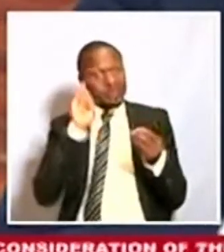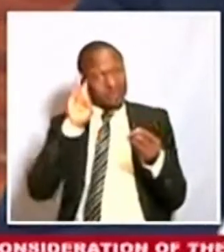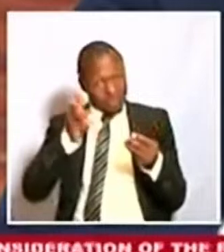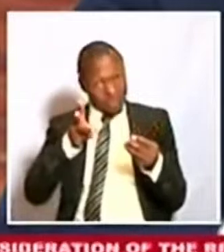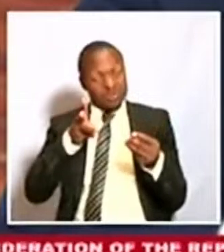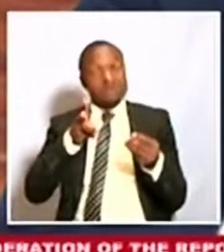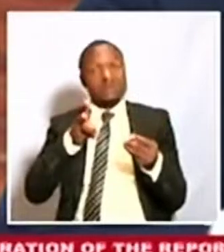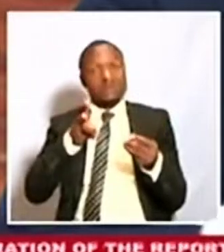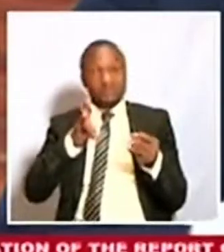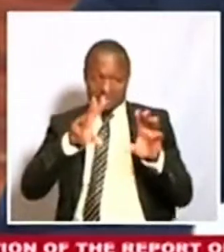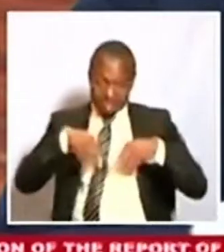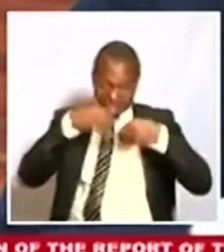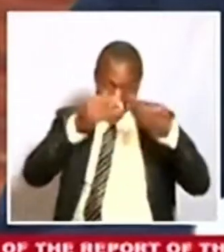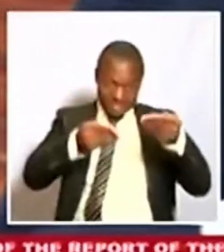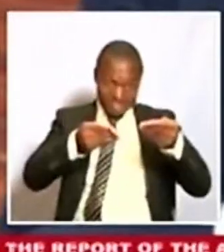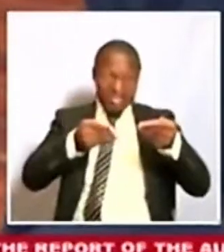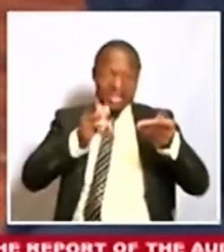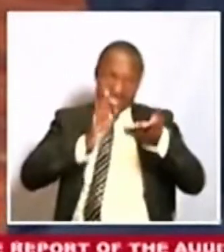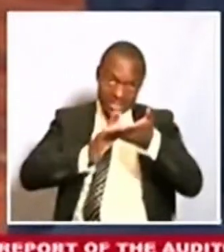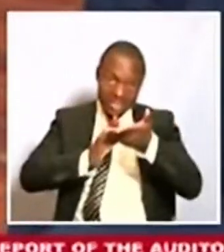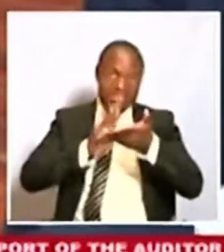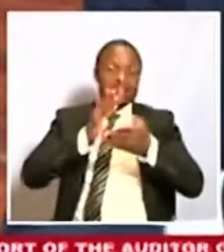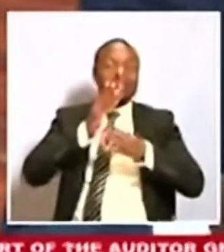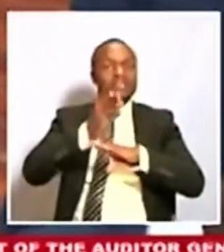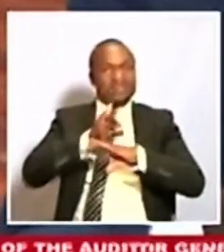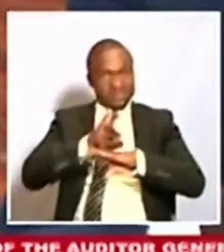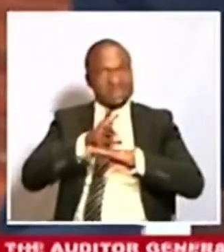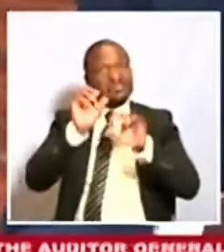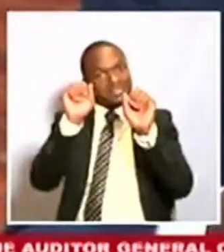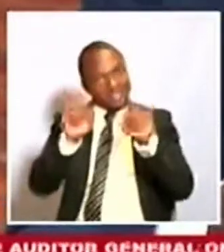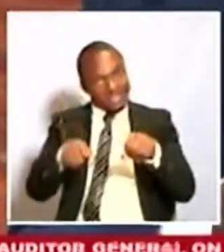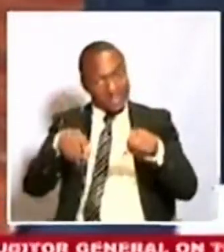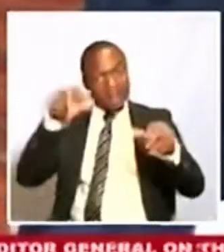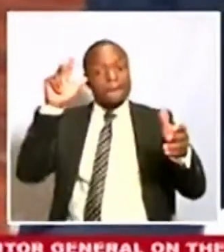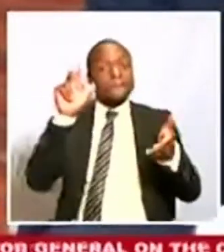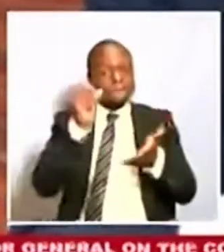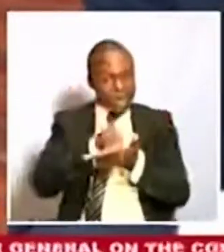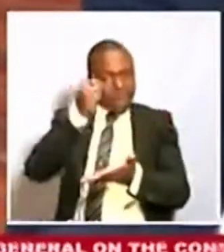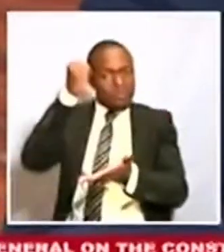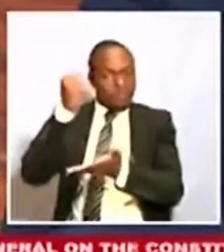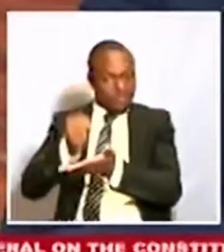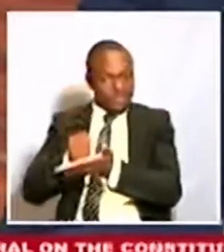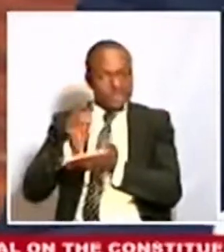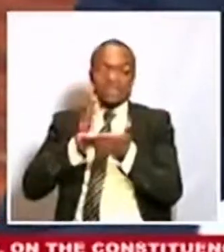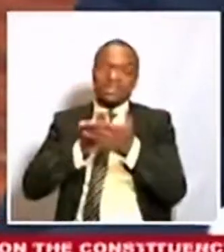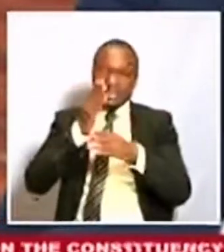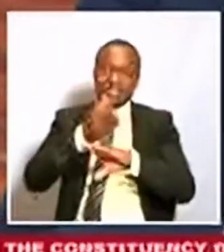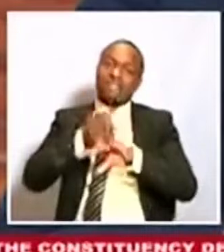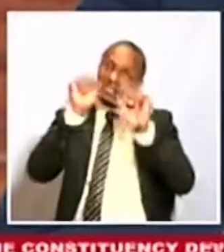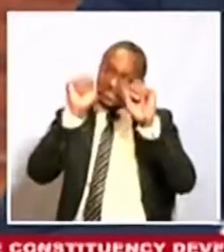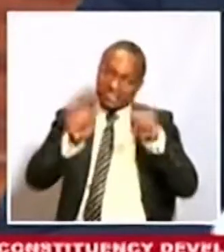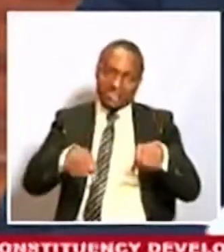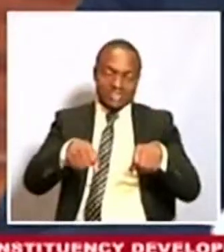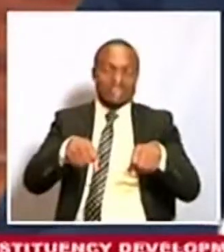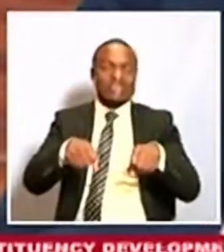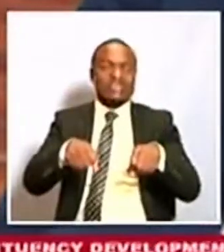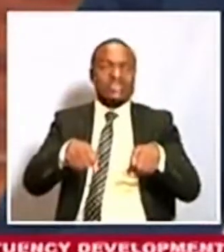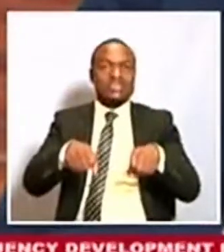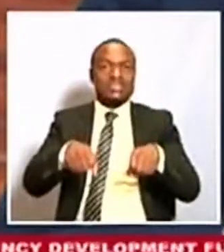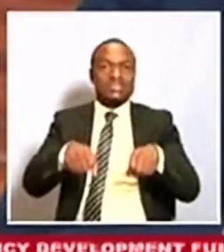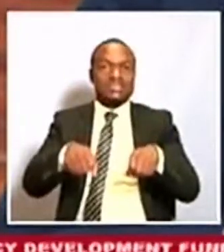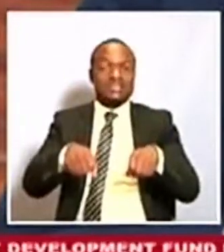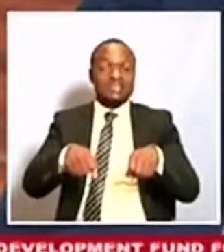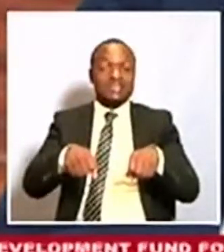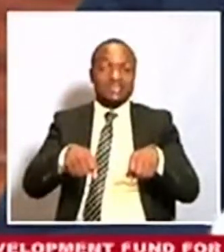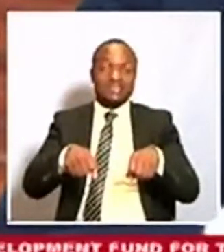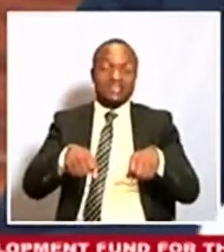consider them, and then immediately we can approve them in principle. Then immediately you can